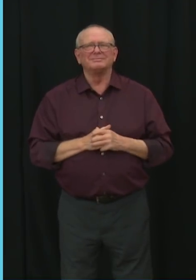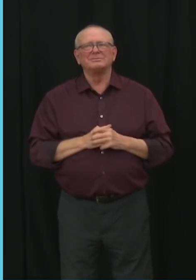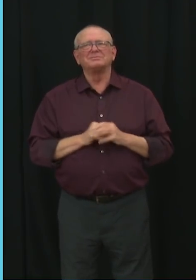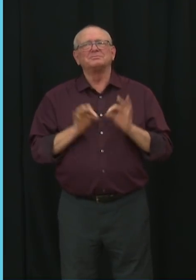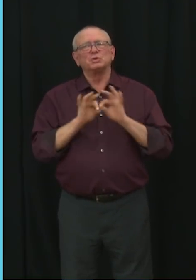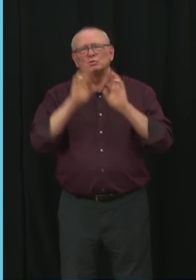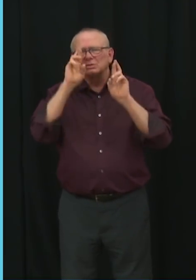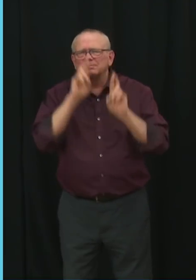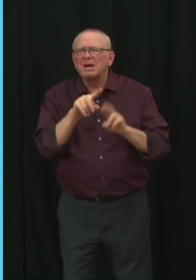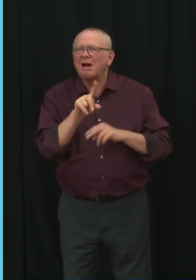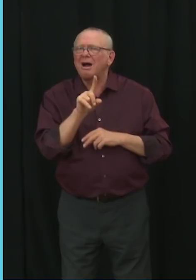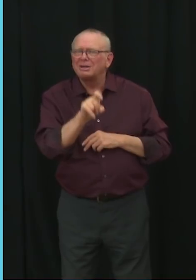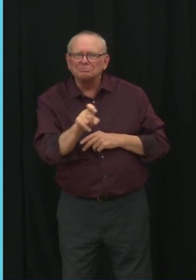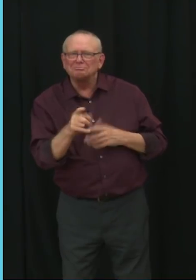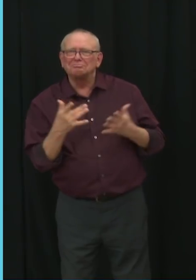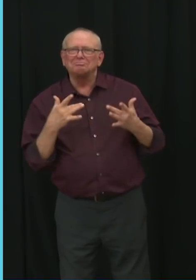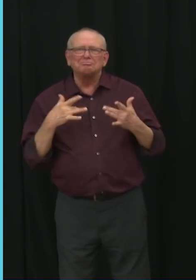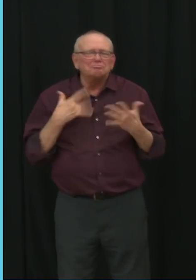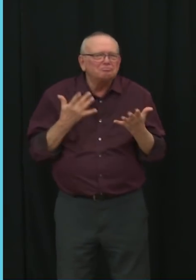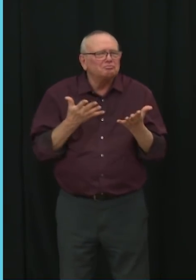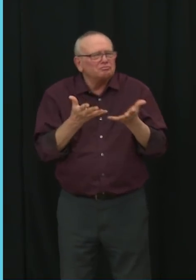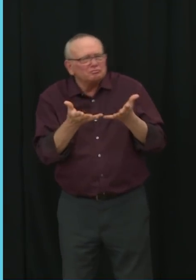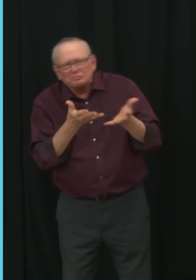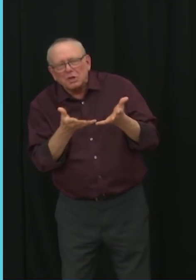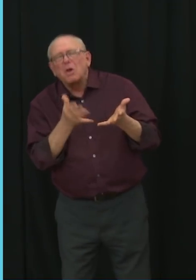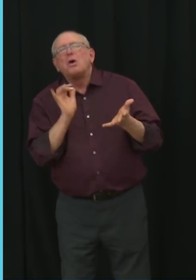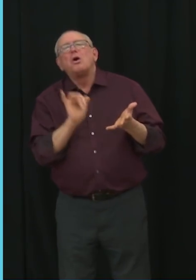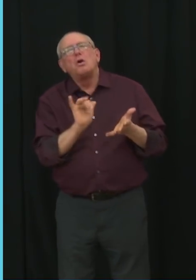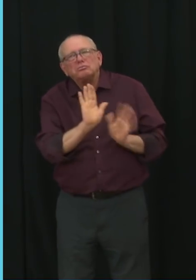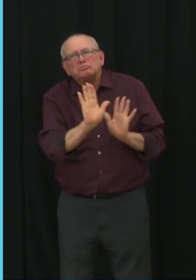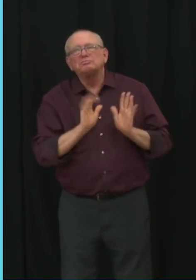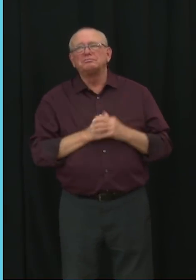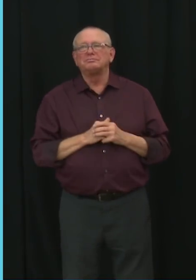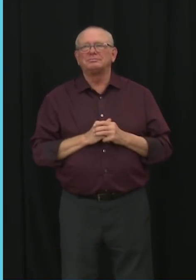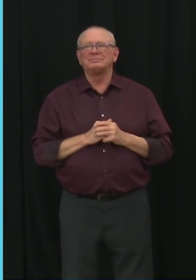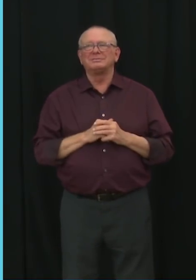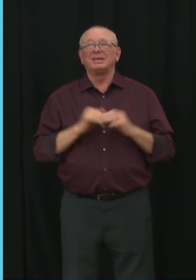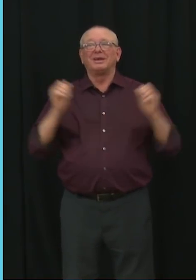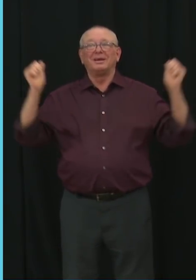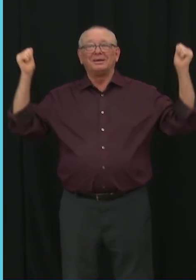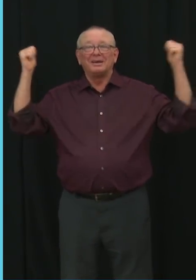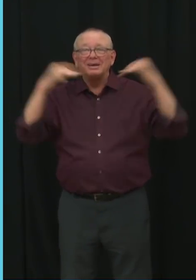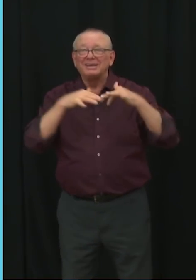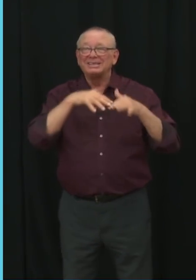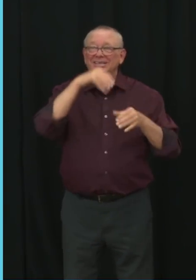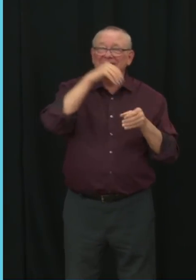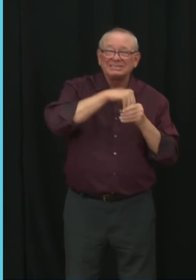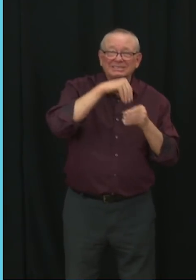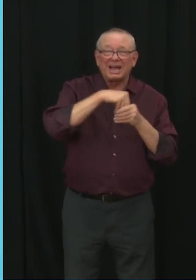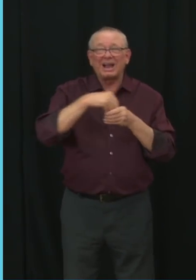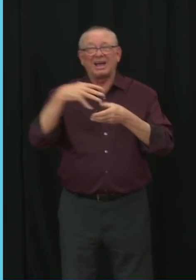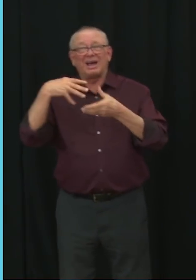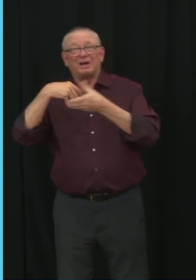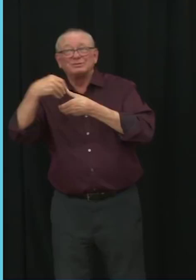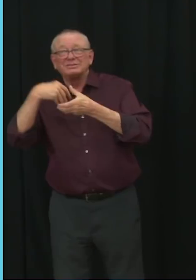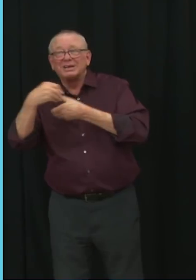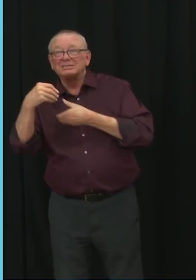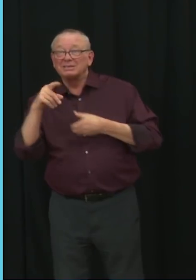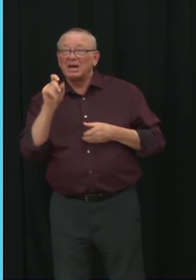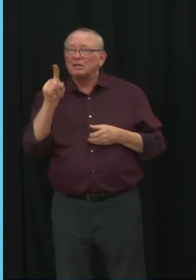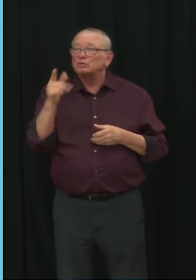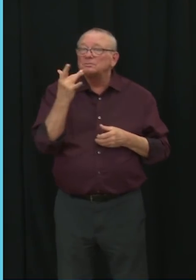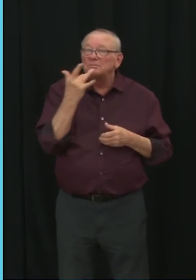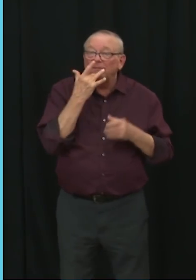apply to everything from considering whether to plan gatherings indoors or outdoors, asking about masking preferences when in other people's